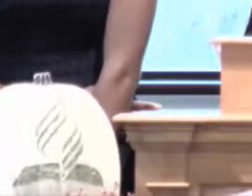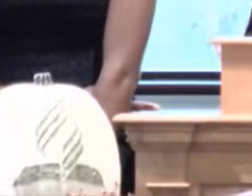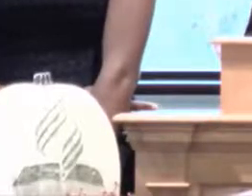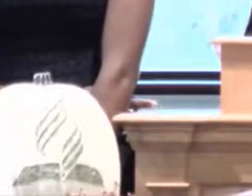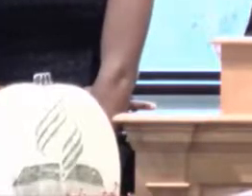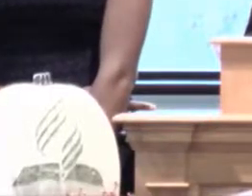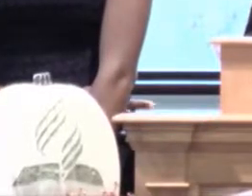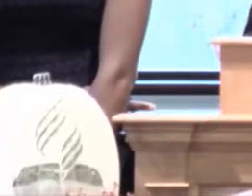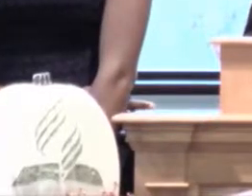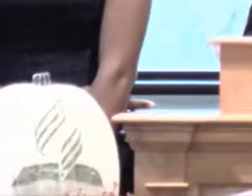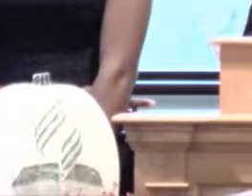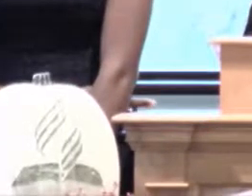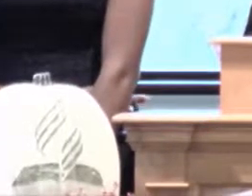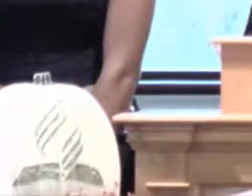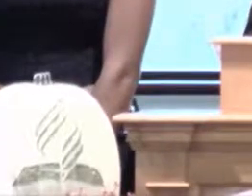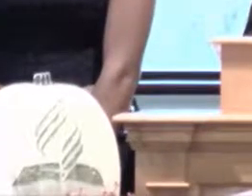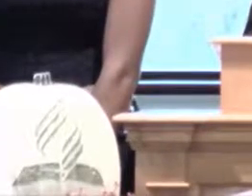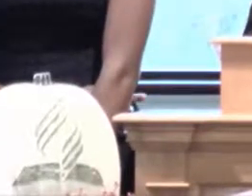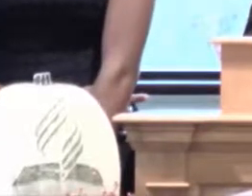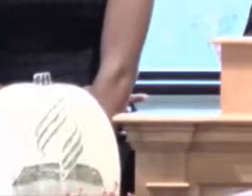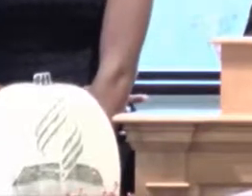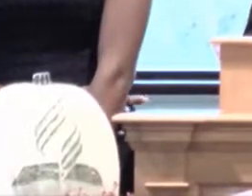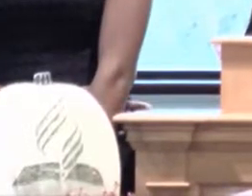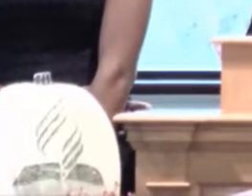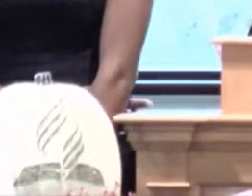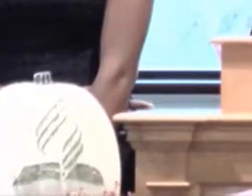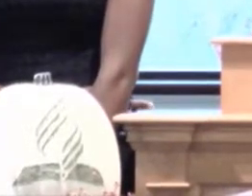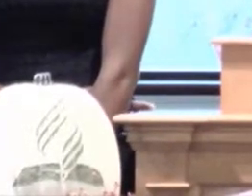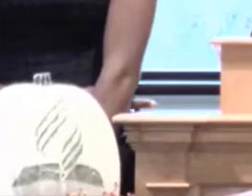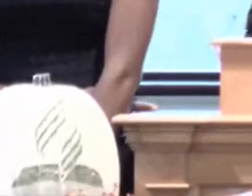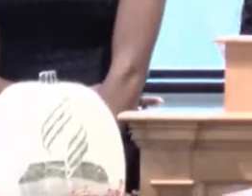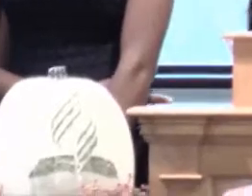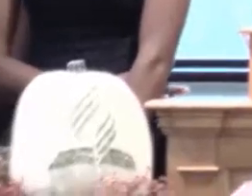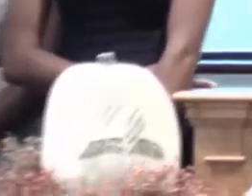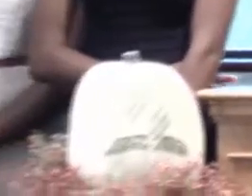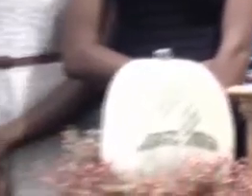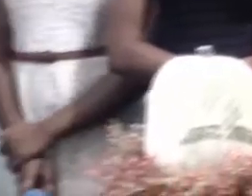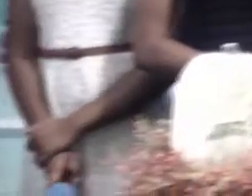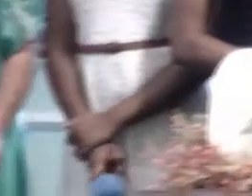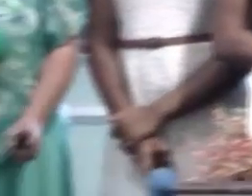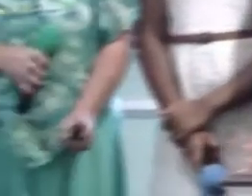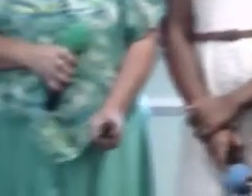internet. We thank you and praise you. In Jesus' name, amen.